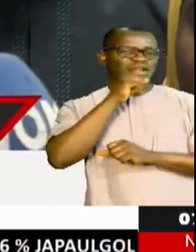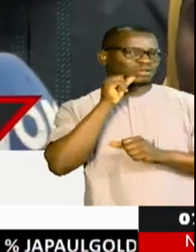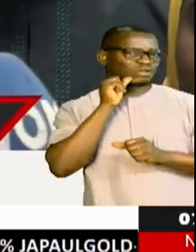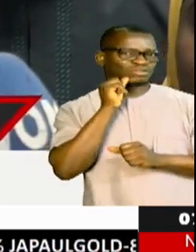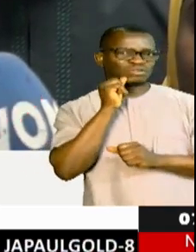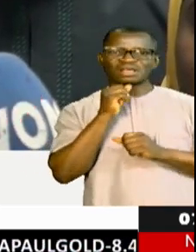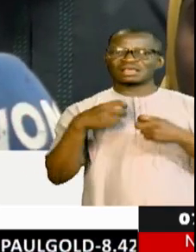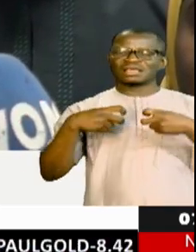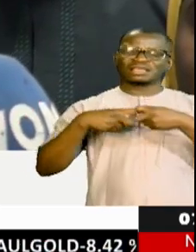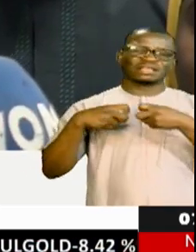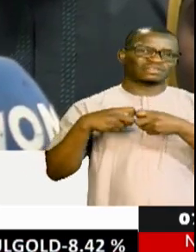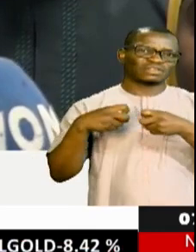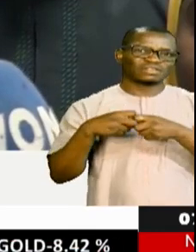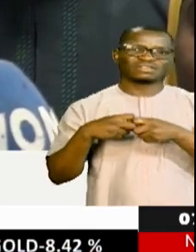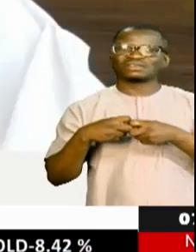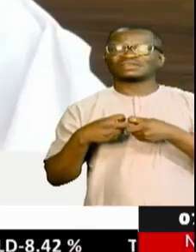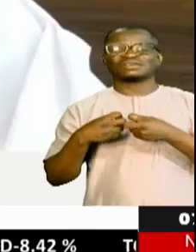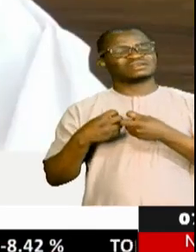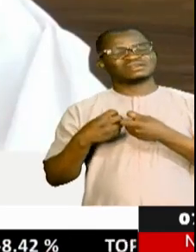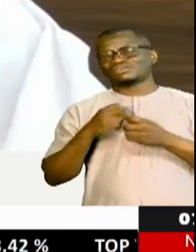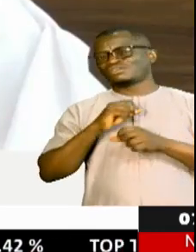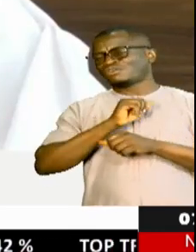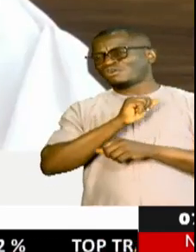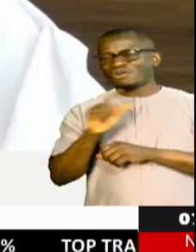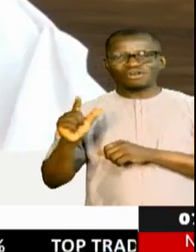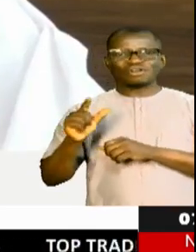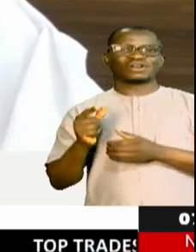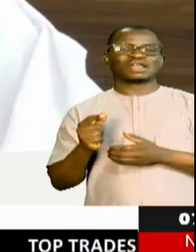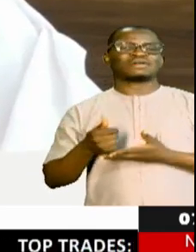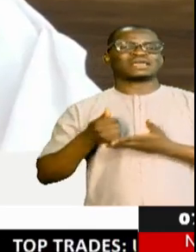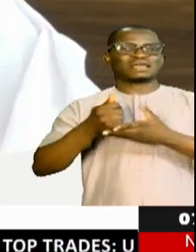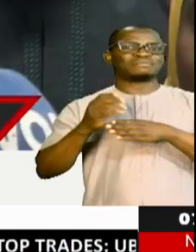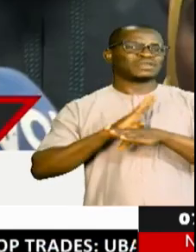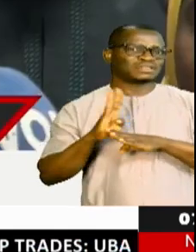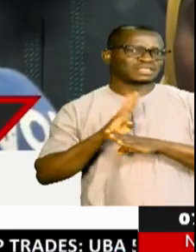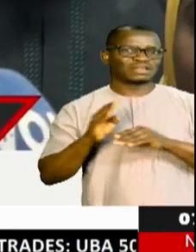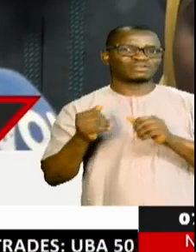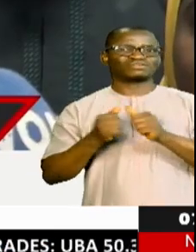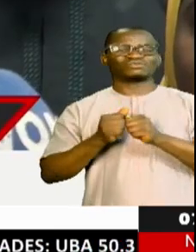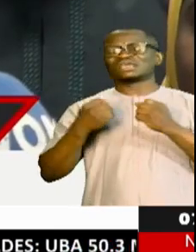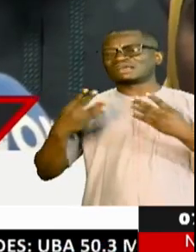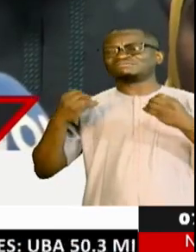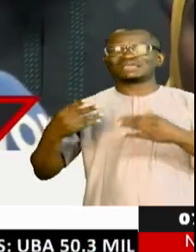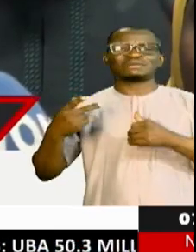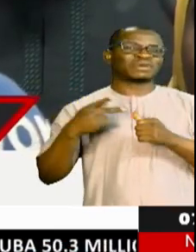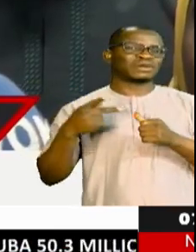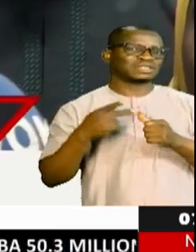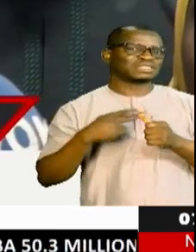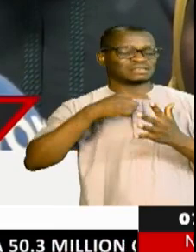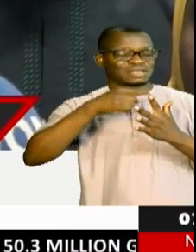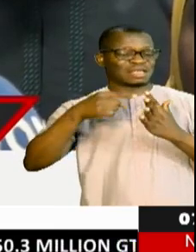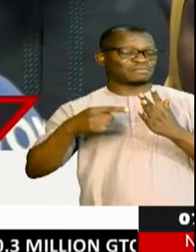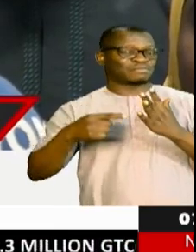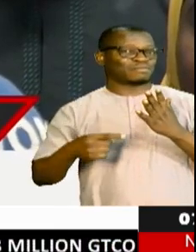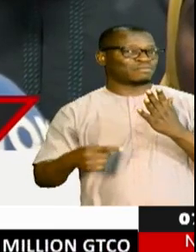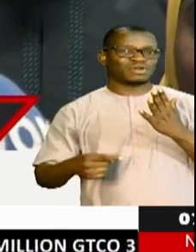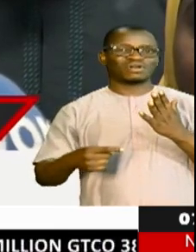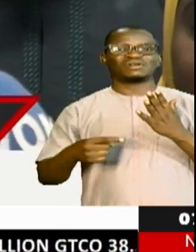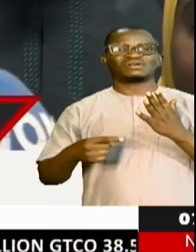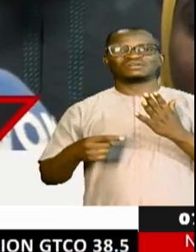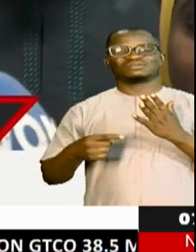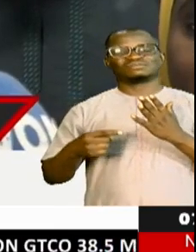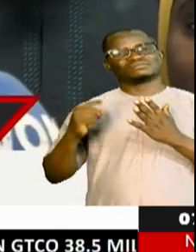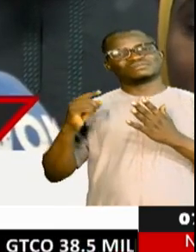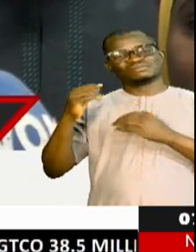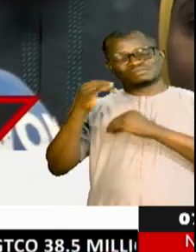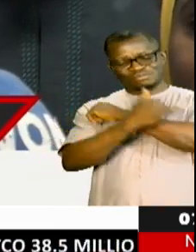power sector is core to enabling industrialization. We have priorities among priorities, but indeed, all those 8 priorities are core to Mr. President